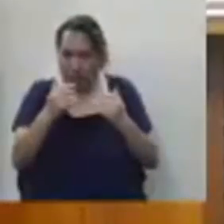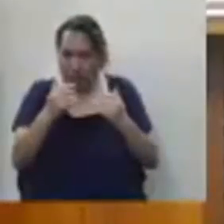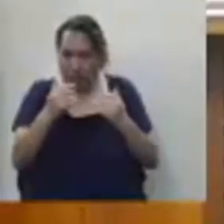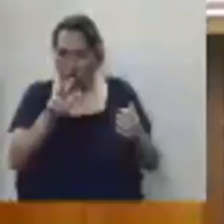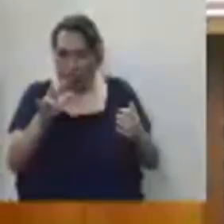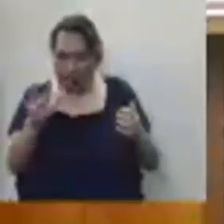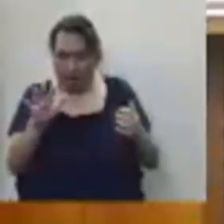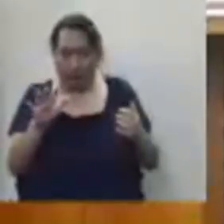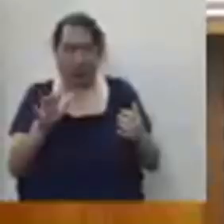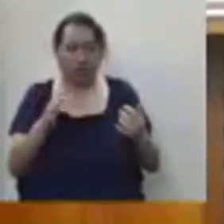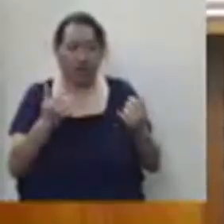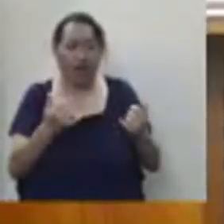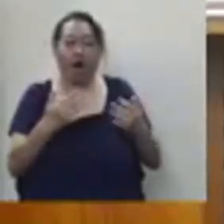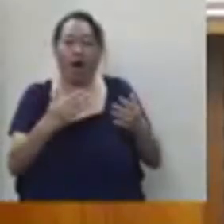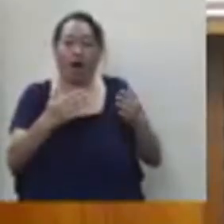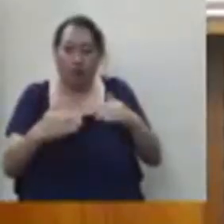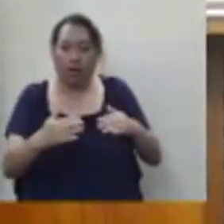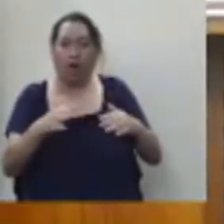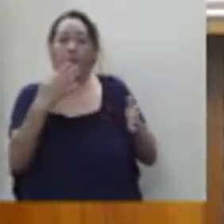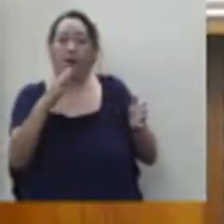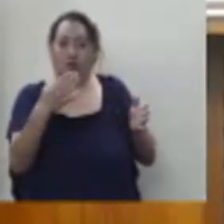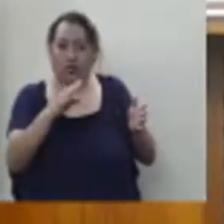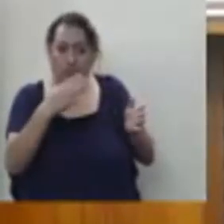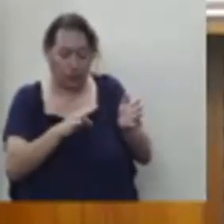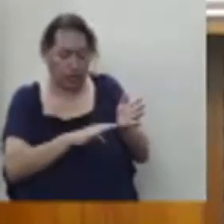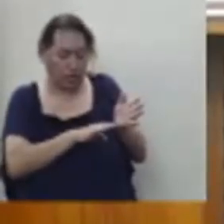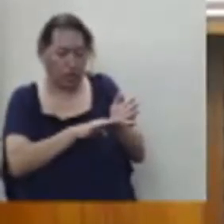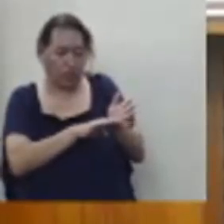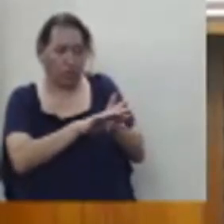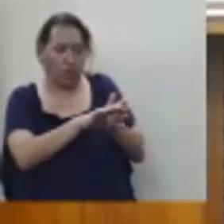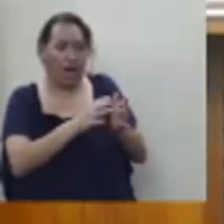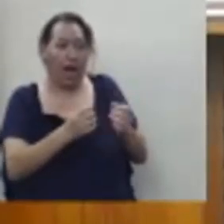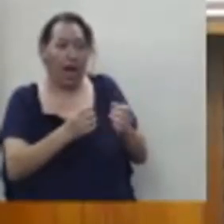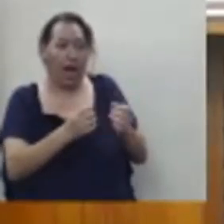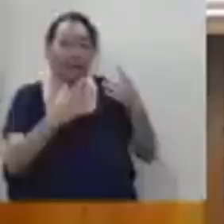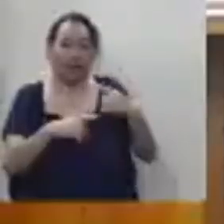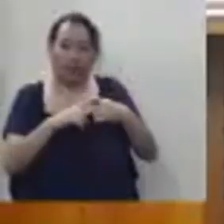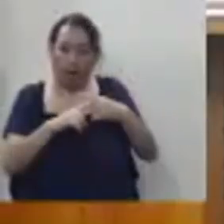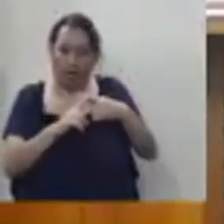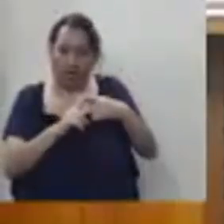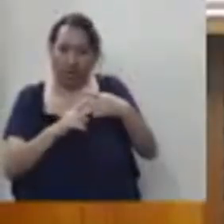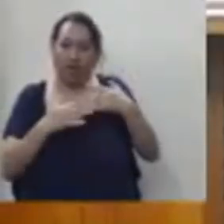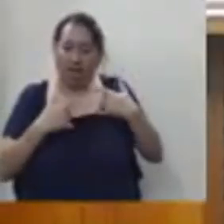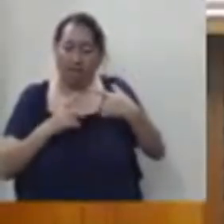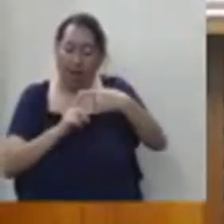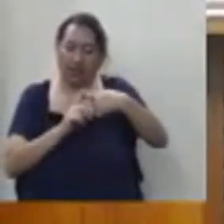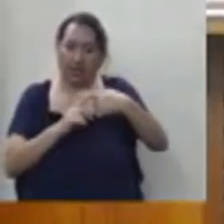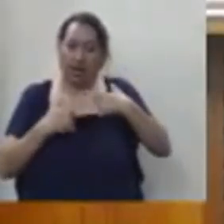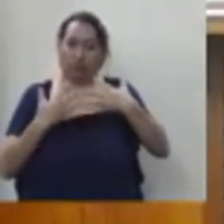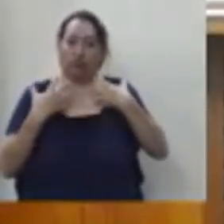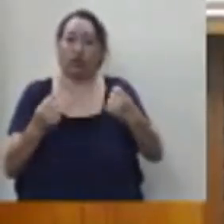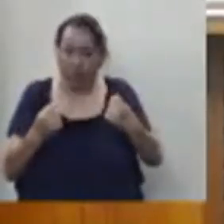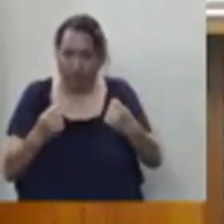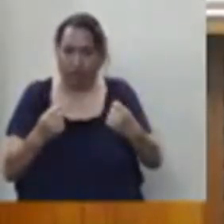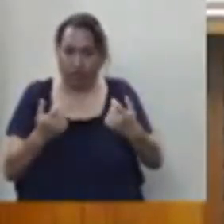Next, blue is again the number of our COVID positive cases that have recovered. As you can see, as you journey